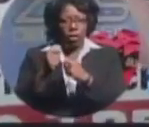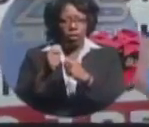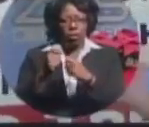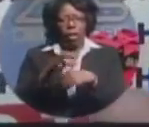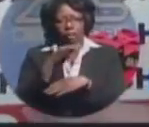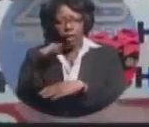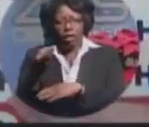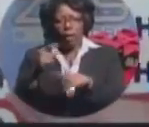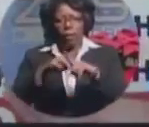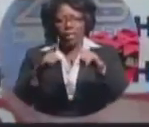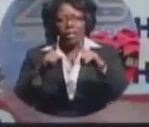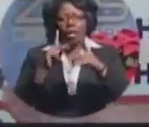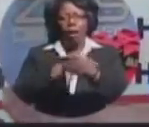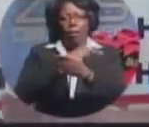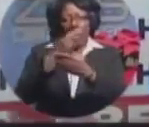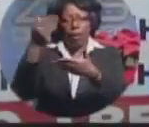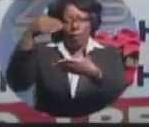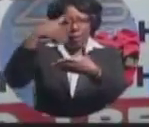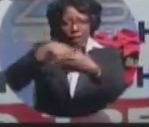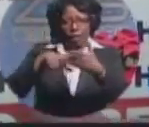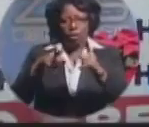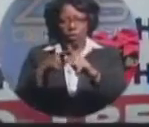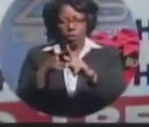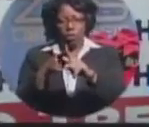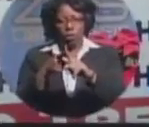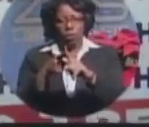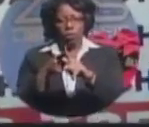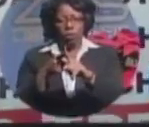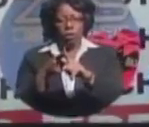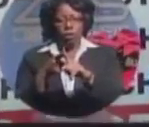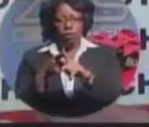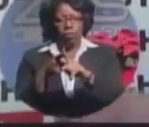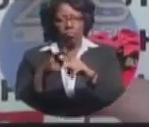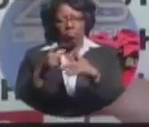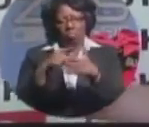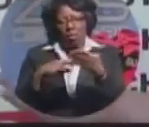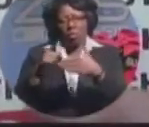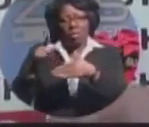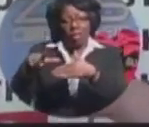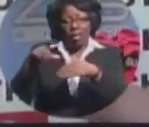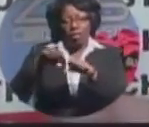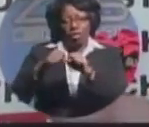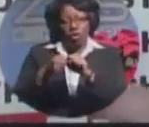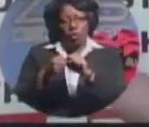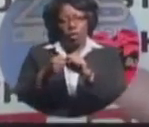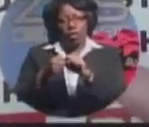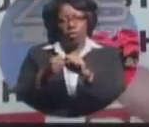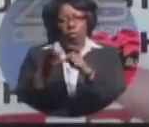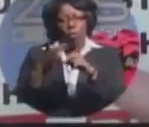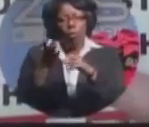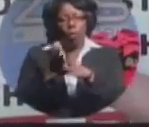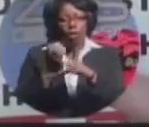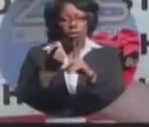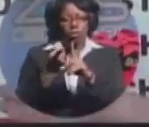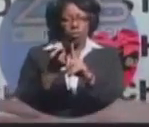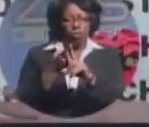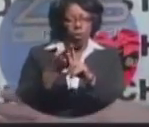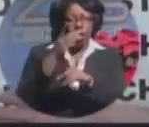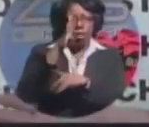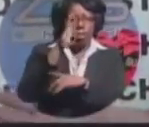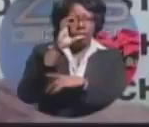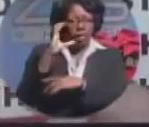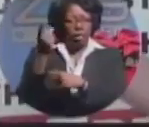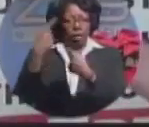the power coming into the transmitter. And of course it was late, so what we did was arrange for a BEC to come this